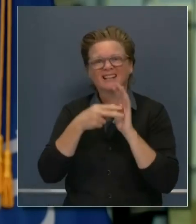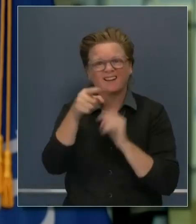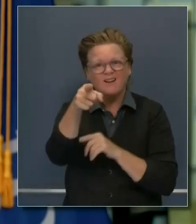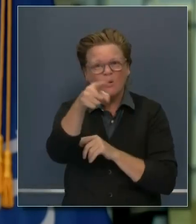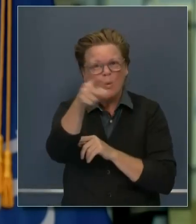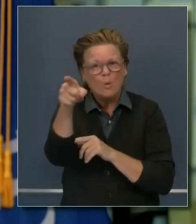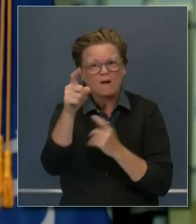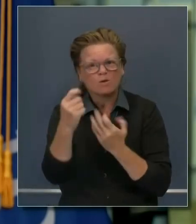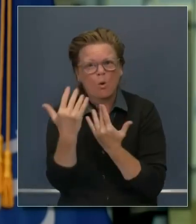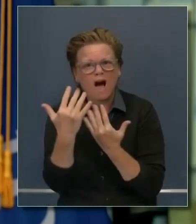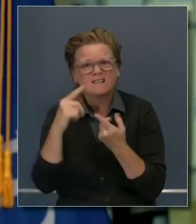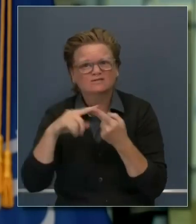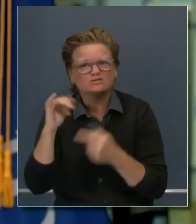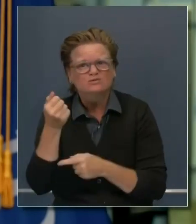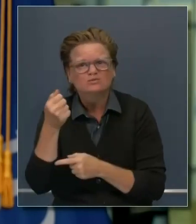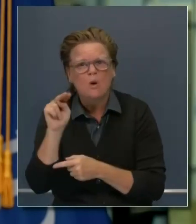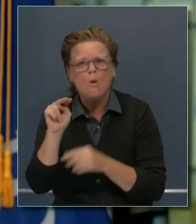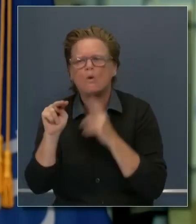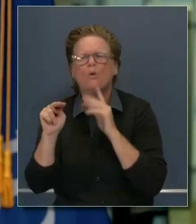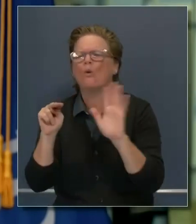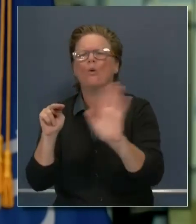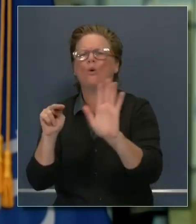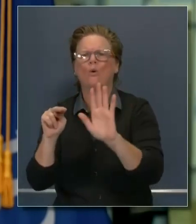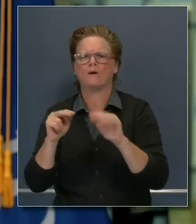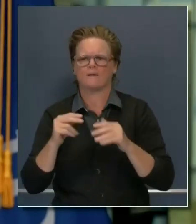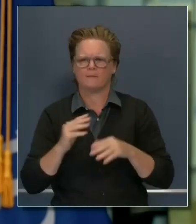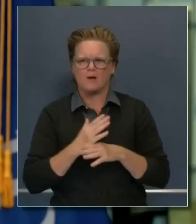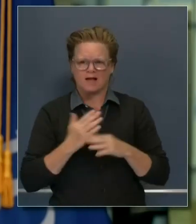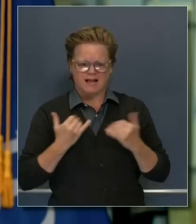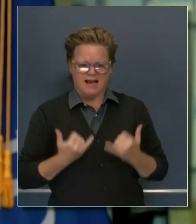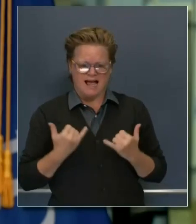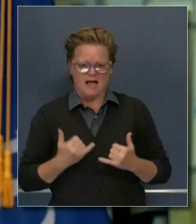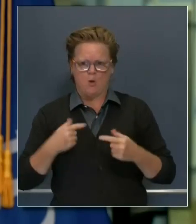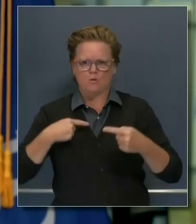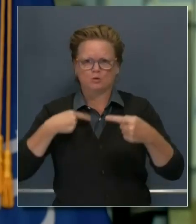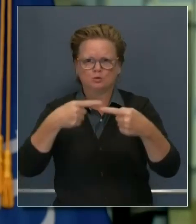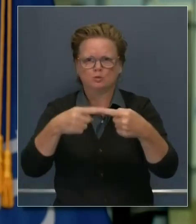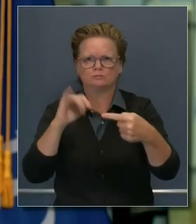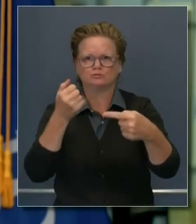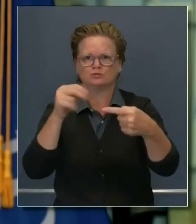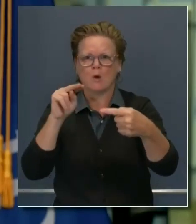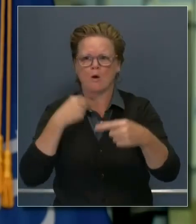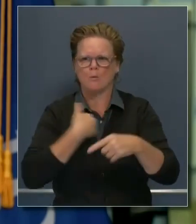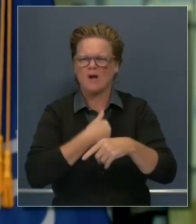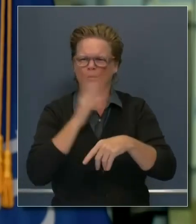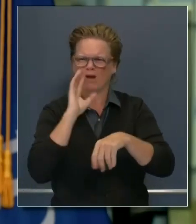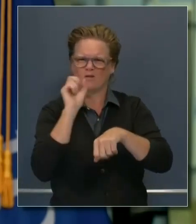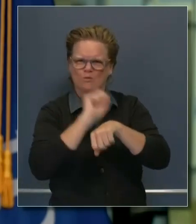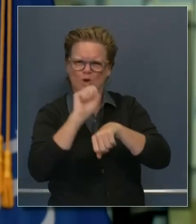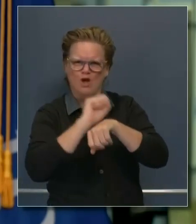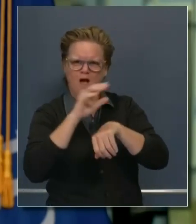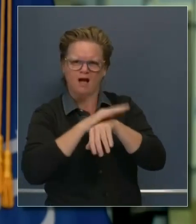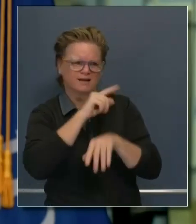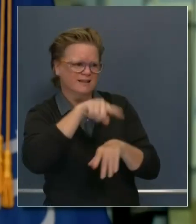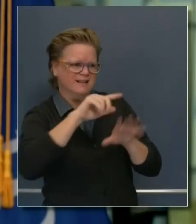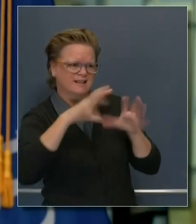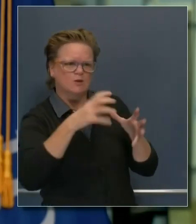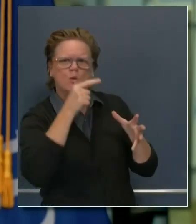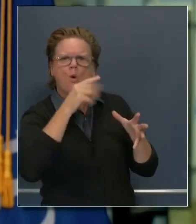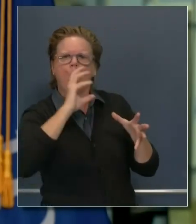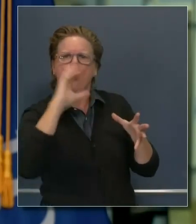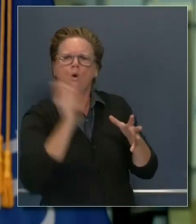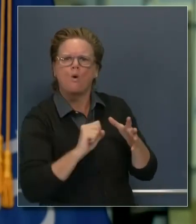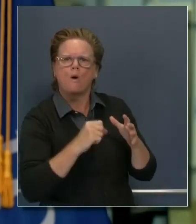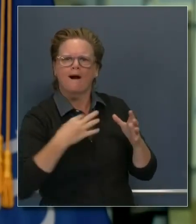backlog every single day between now and January. And it's just allowed us the ability to really focus, as well as